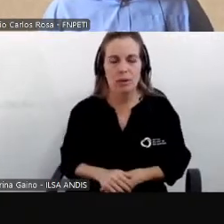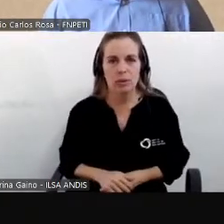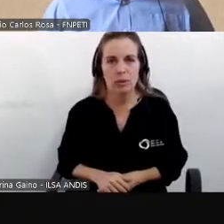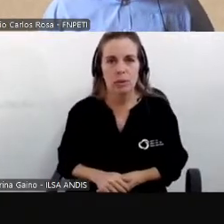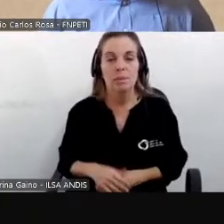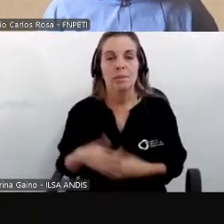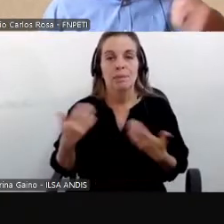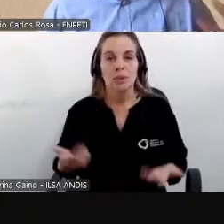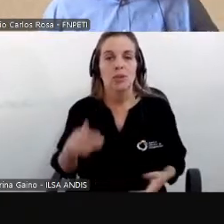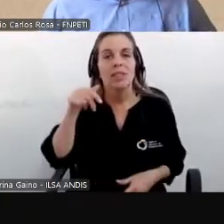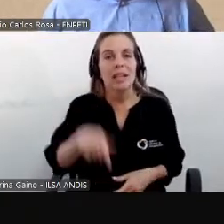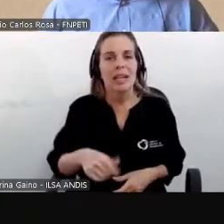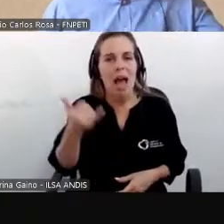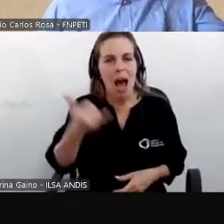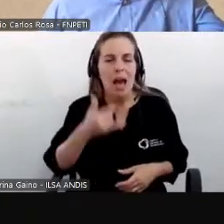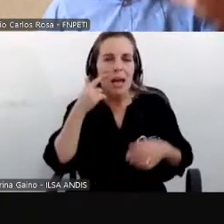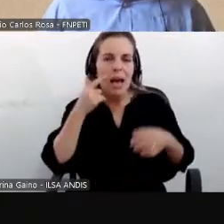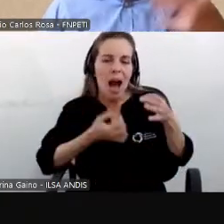reached out.